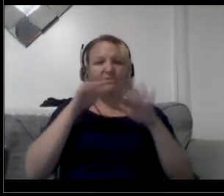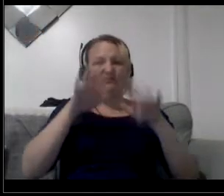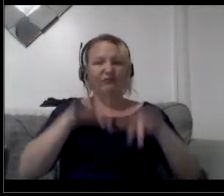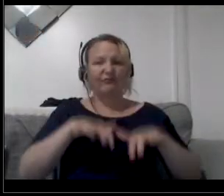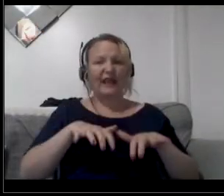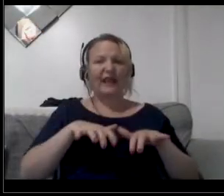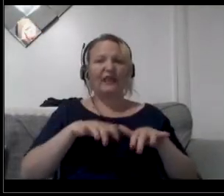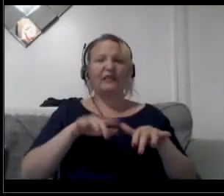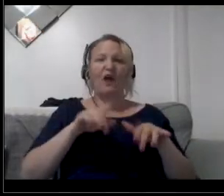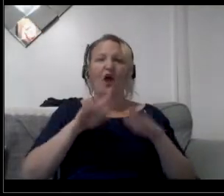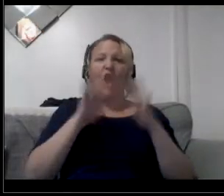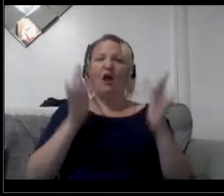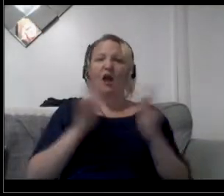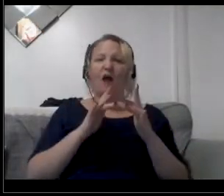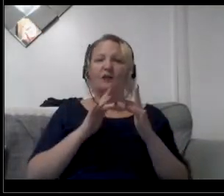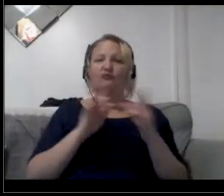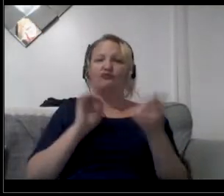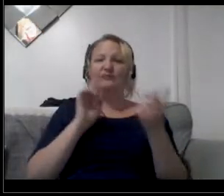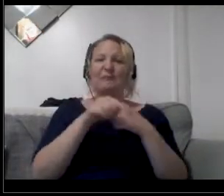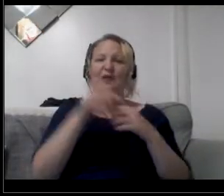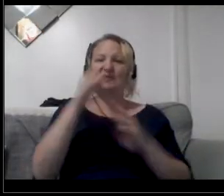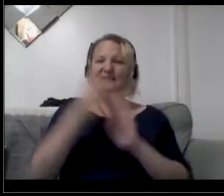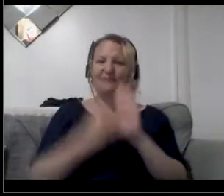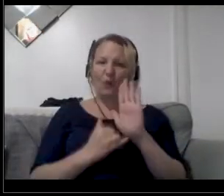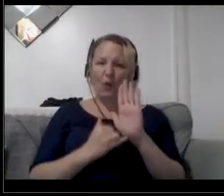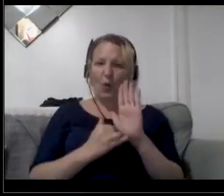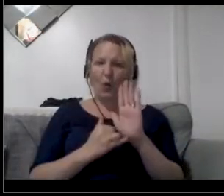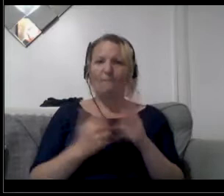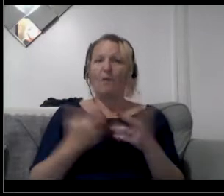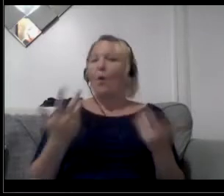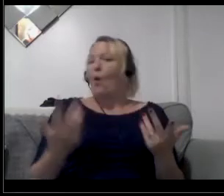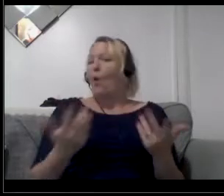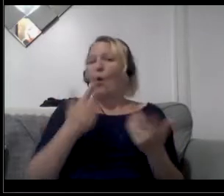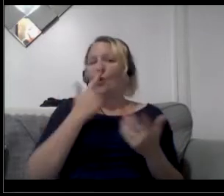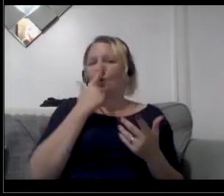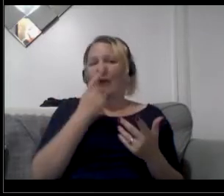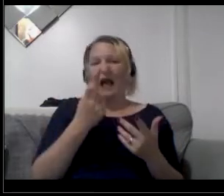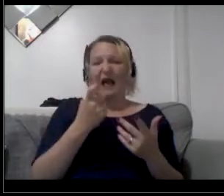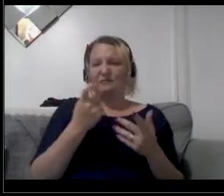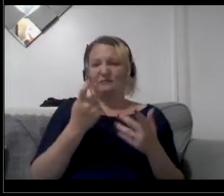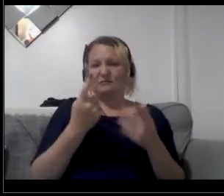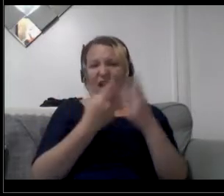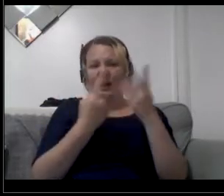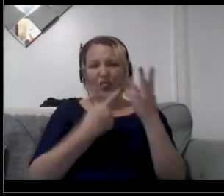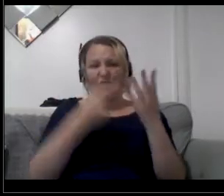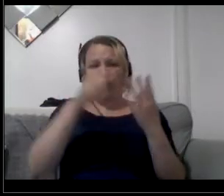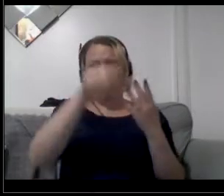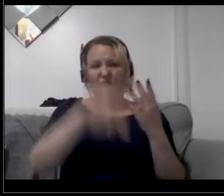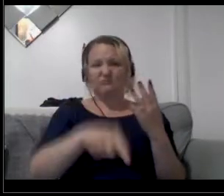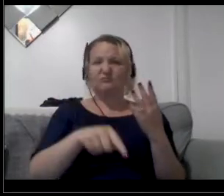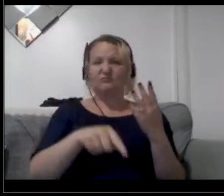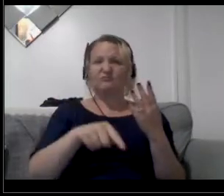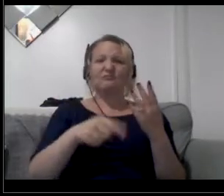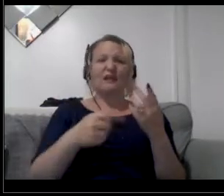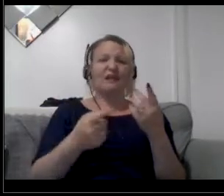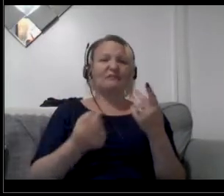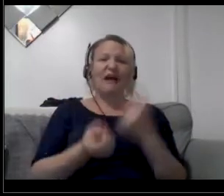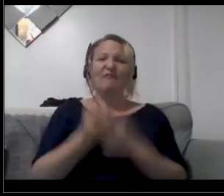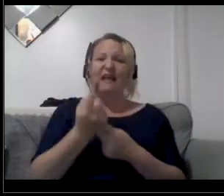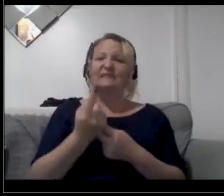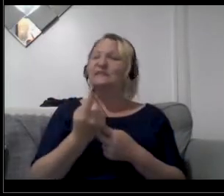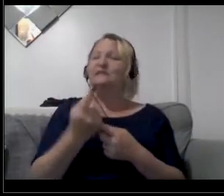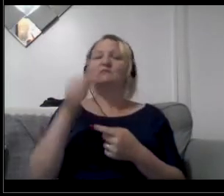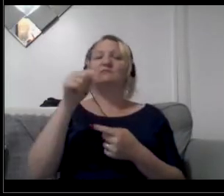response form. But of course, you can submit a response using any of the methods that are listed there on the slide. And should you know anybody